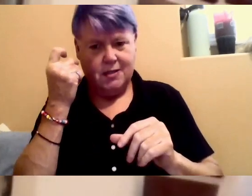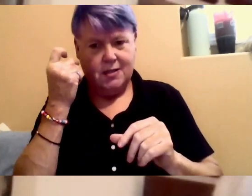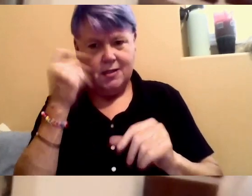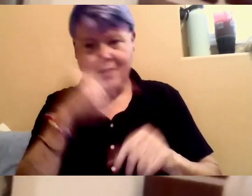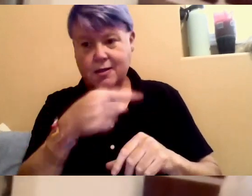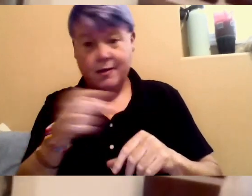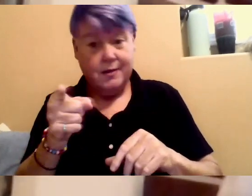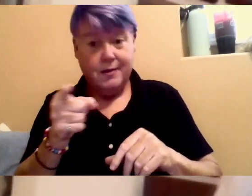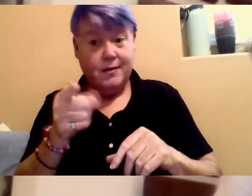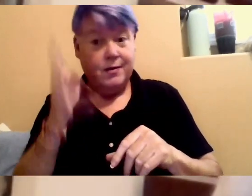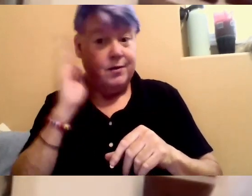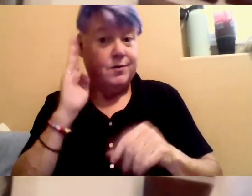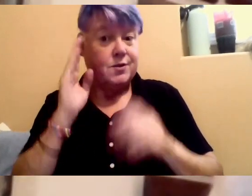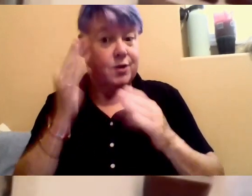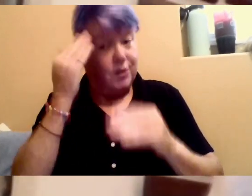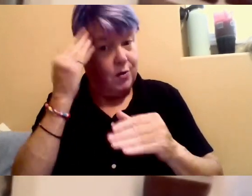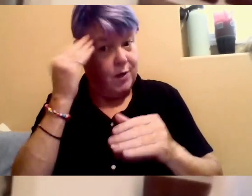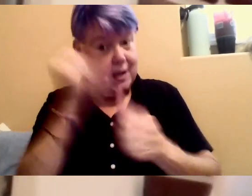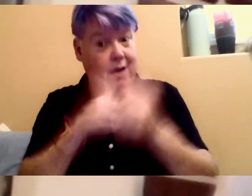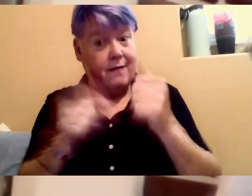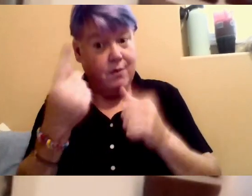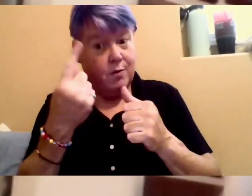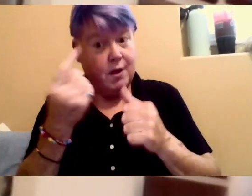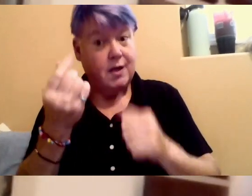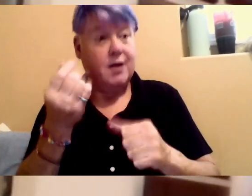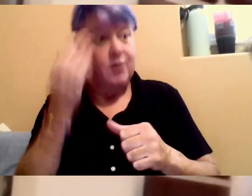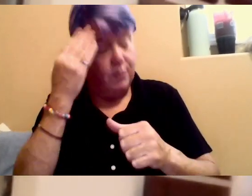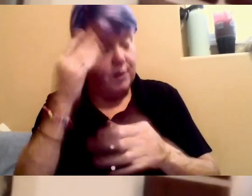to knowing everybody and knowing everybody's business.